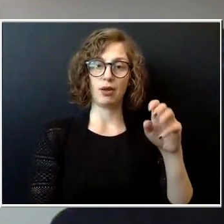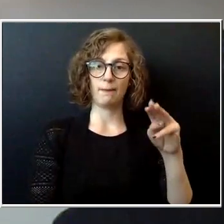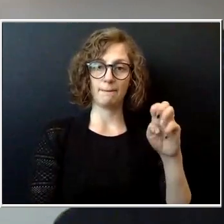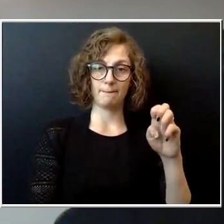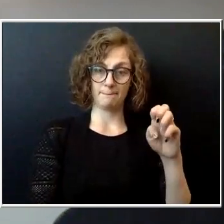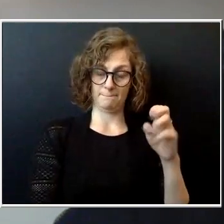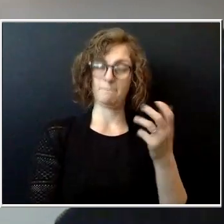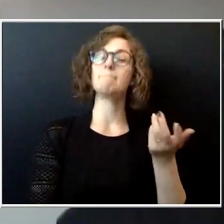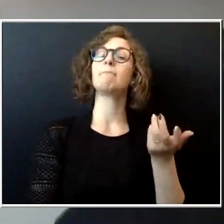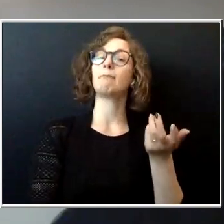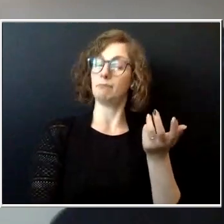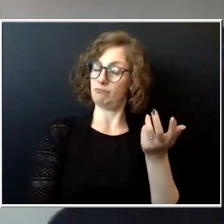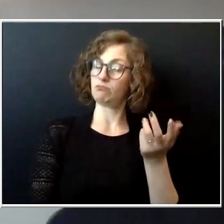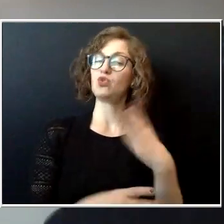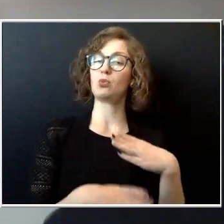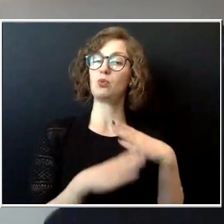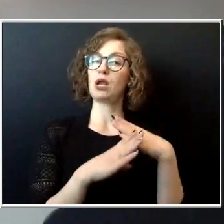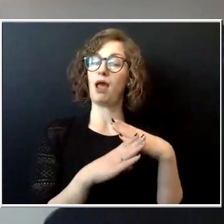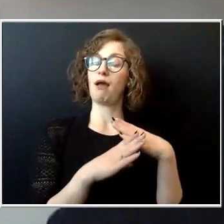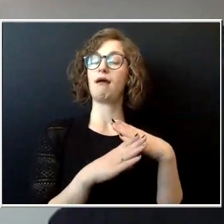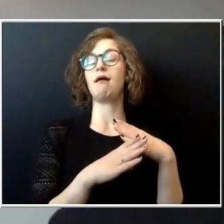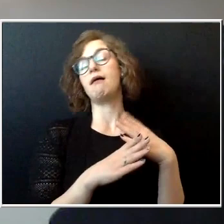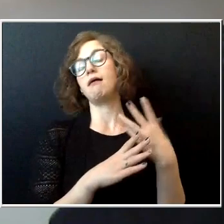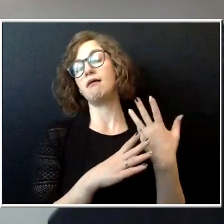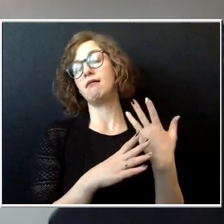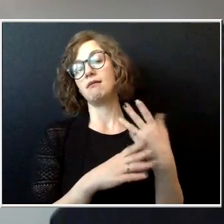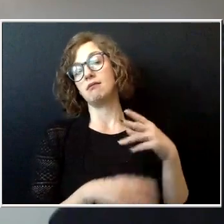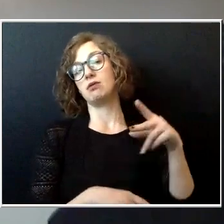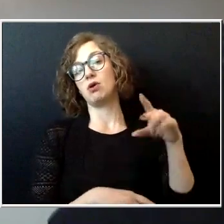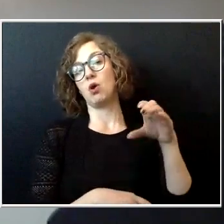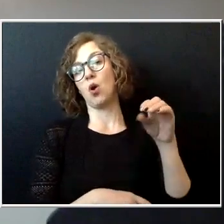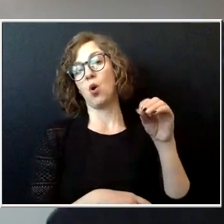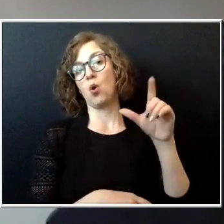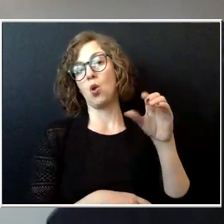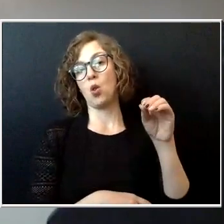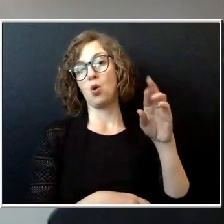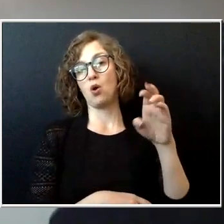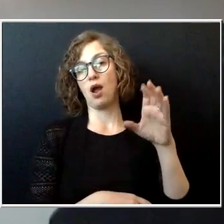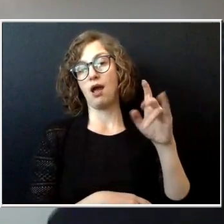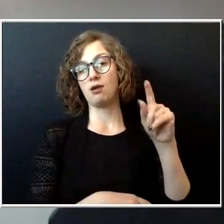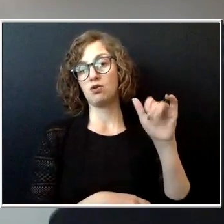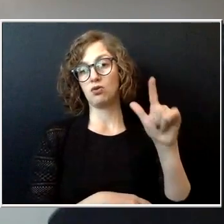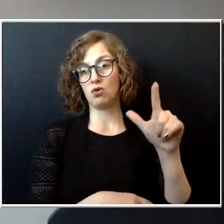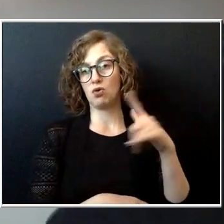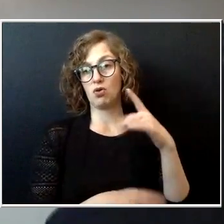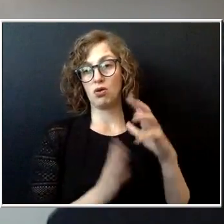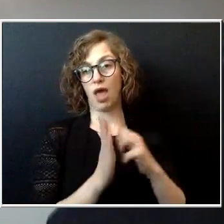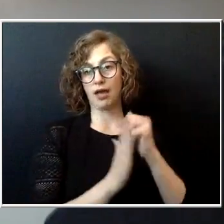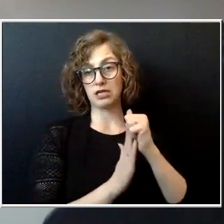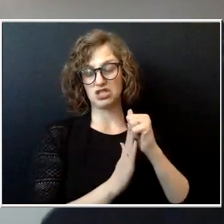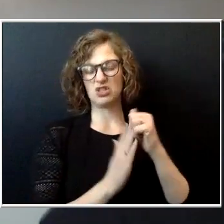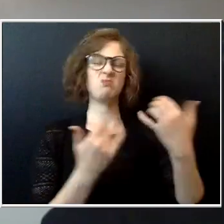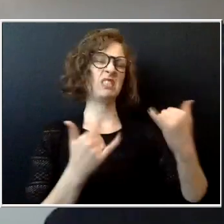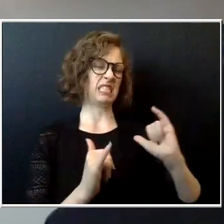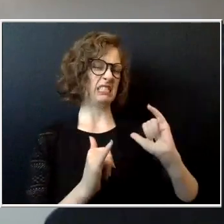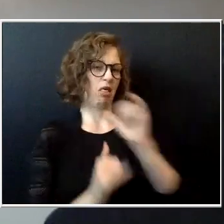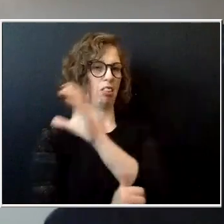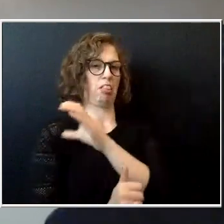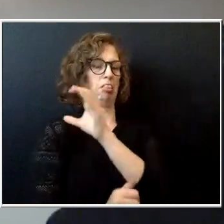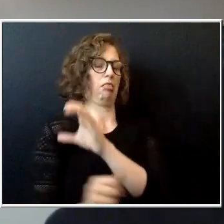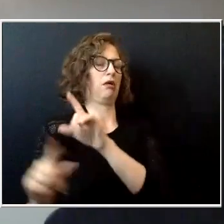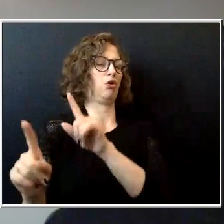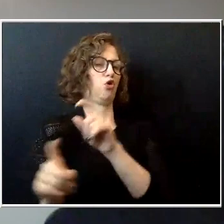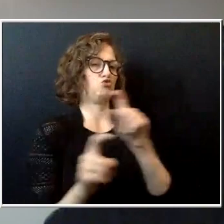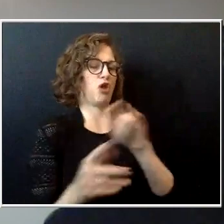colorectal cancer. Clinical trials are still underway with regards to those, but I think they're showing a lot of promise.